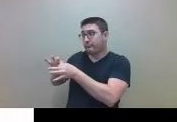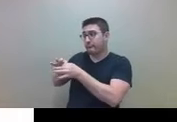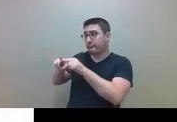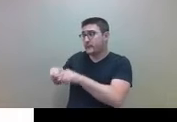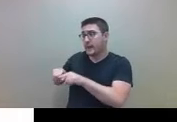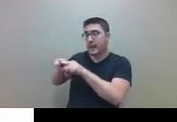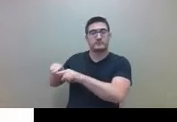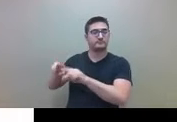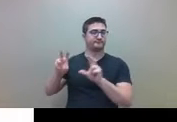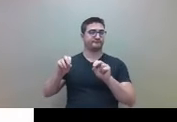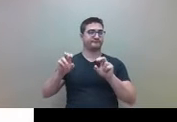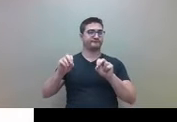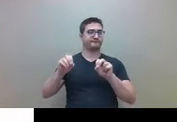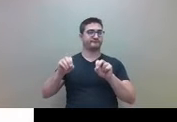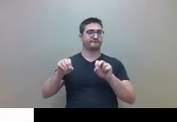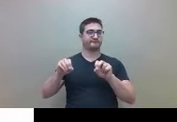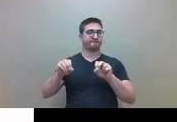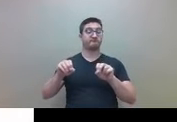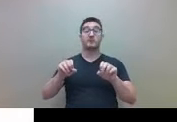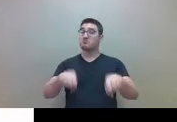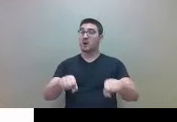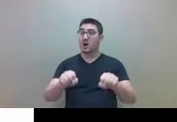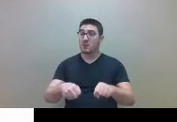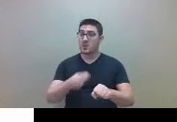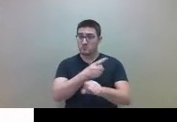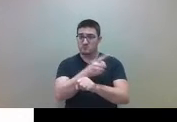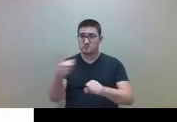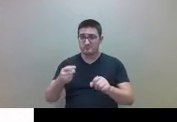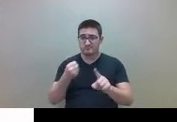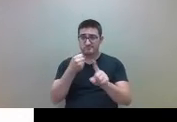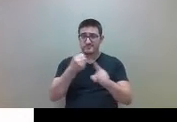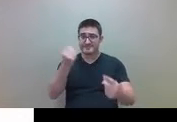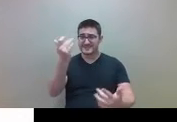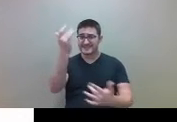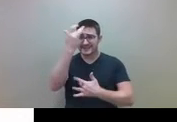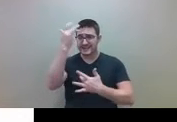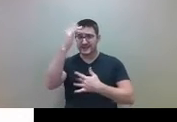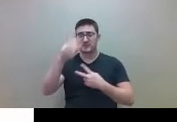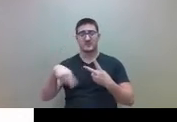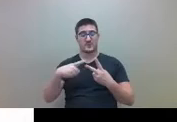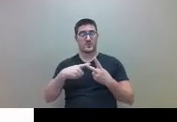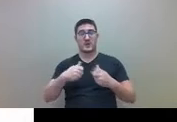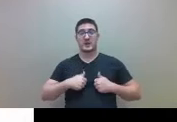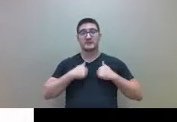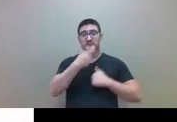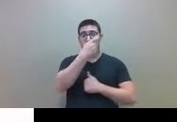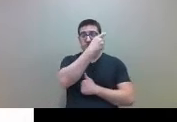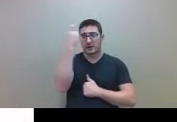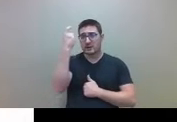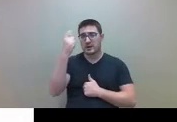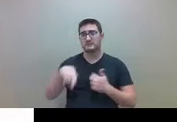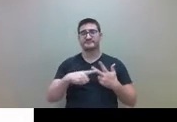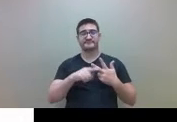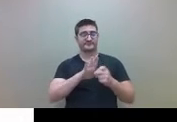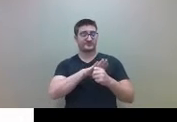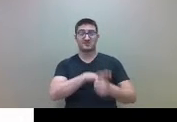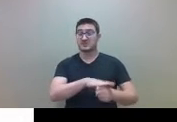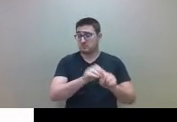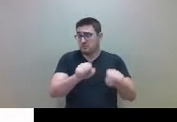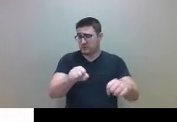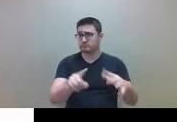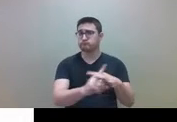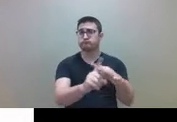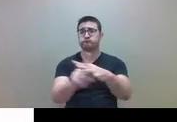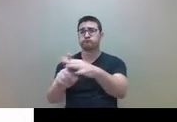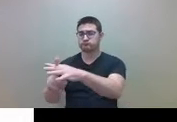Despite disease and personal life changes and stress, we still need to try and